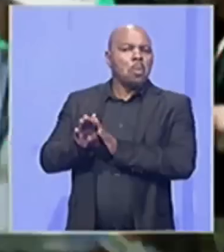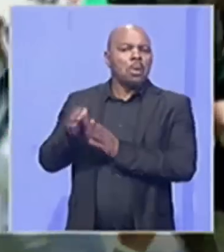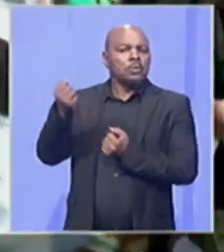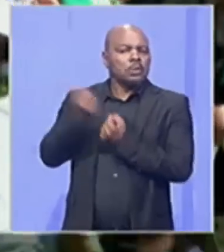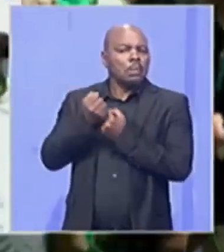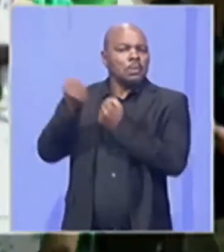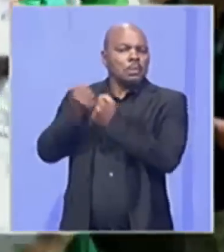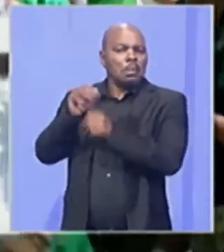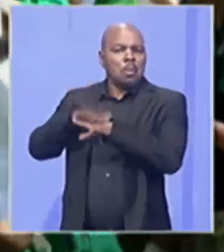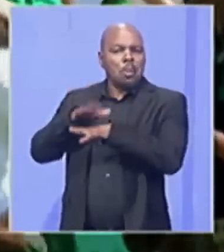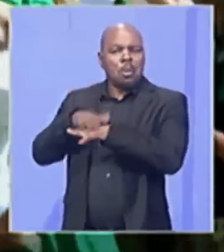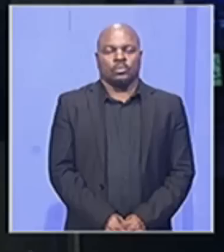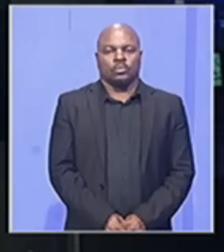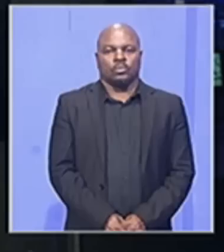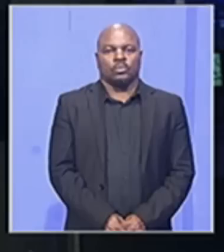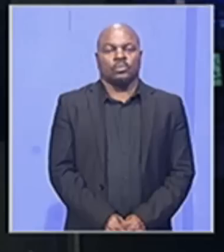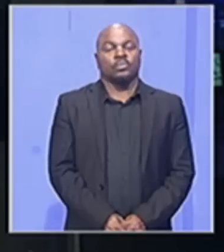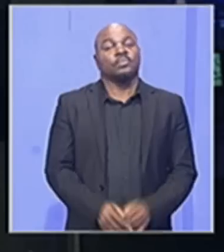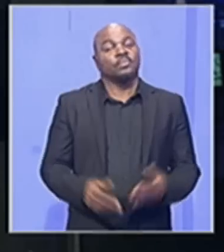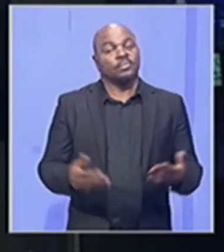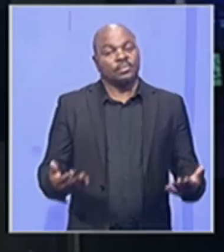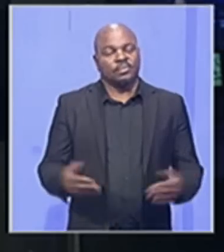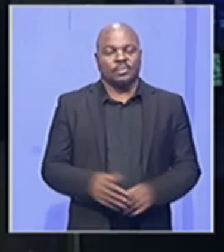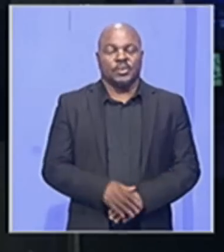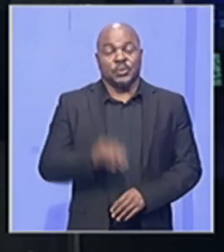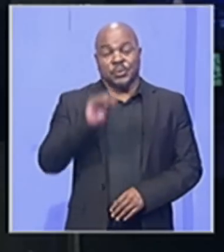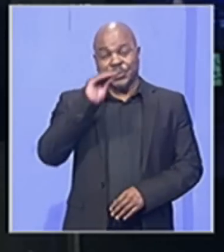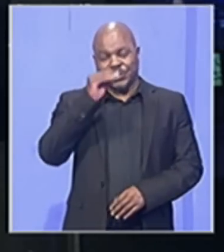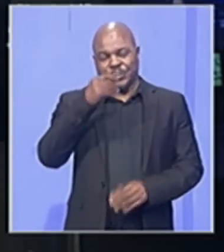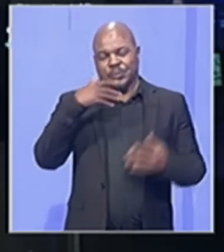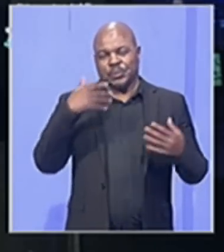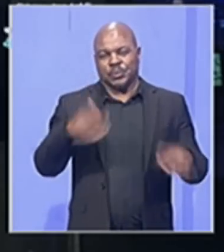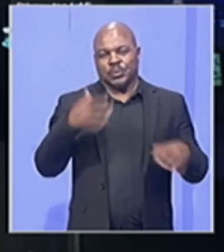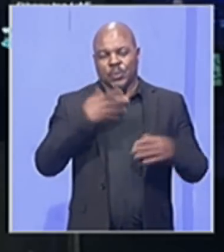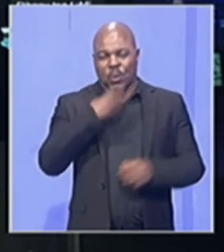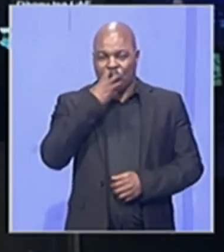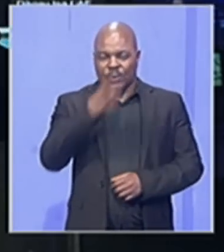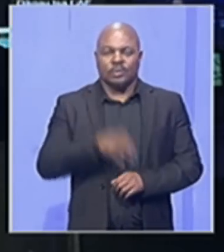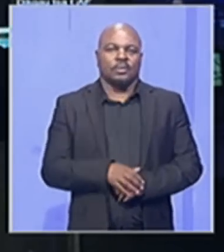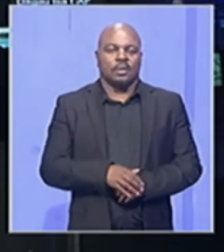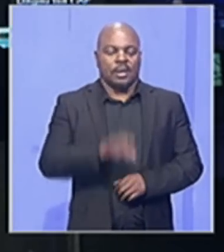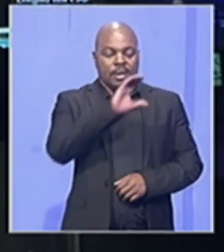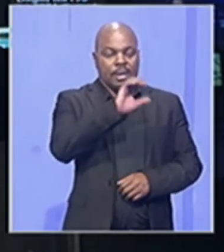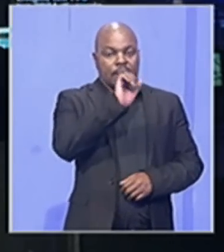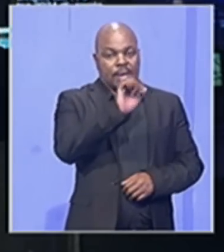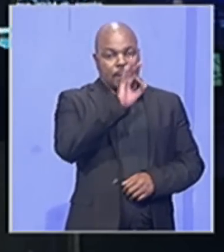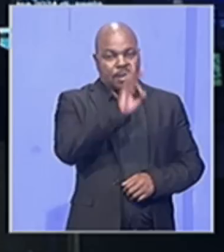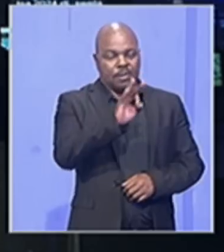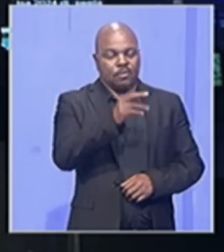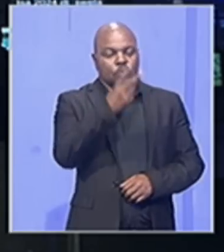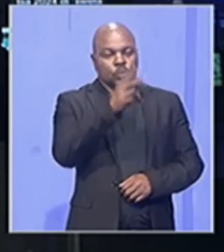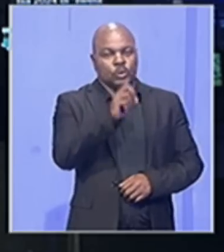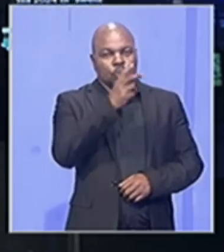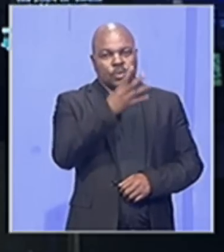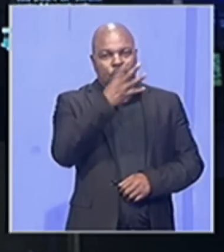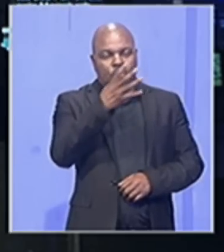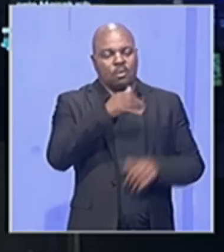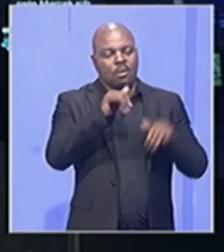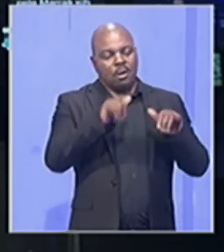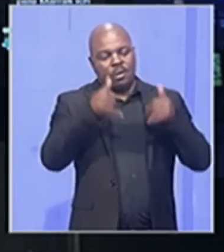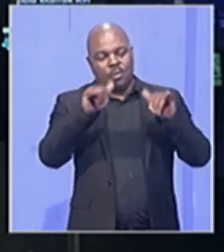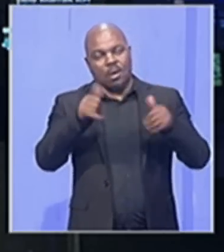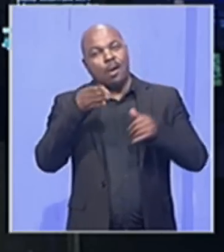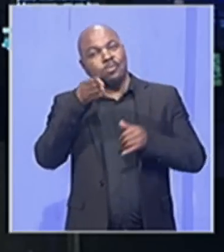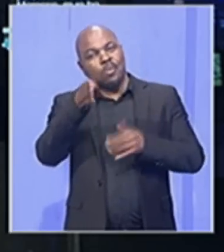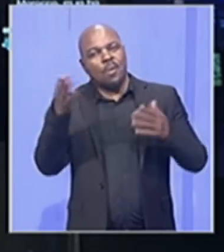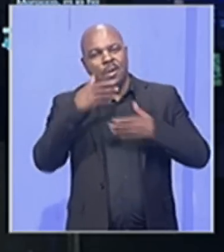ya ditho tse ntjha. Mui ditaba tse tjhesang ke tsena dikgao tsa CAF tsa 2024 di tswela pele Marrakesh Morocco mo Afrika